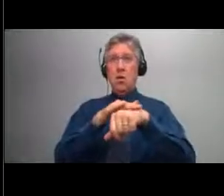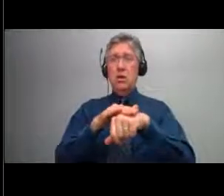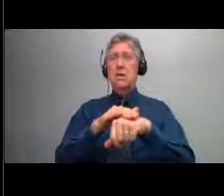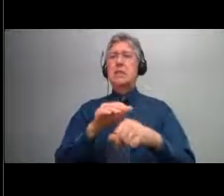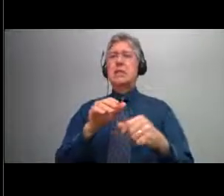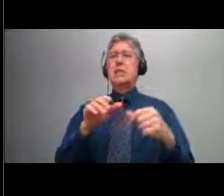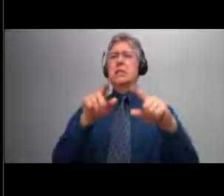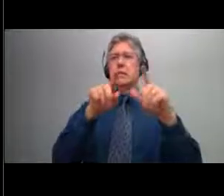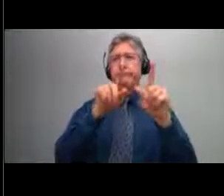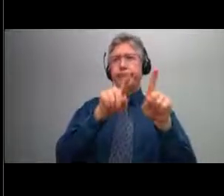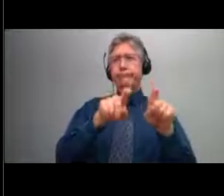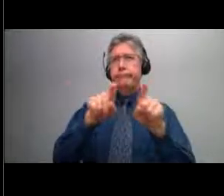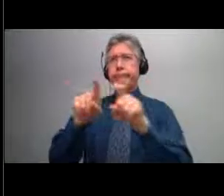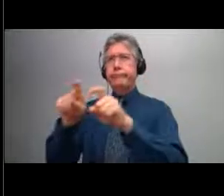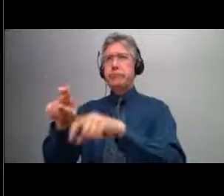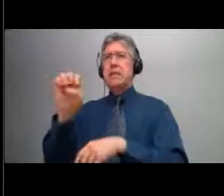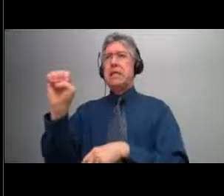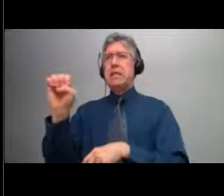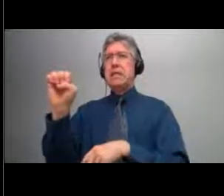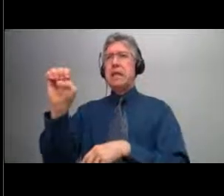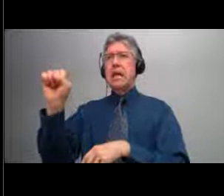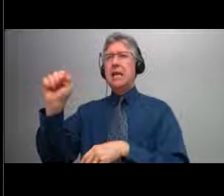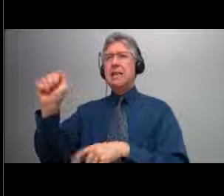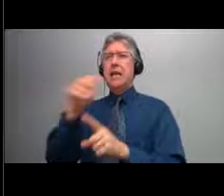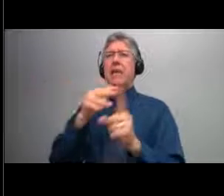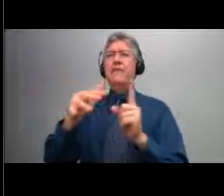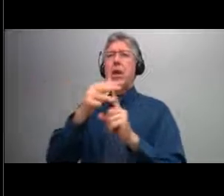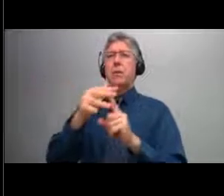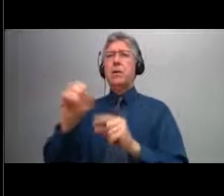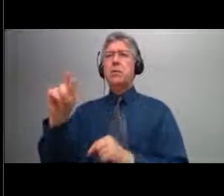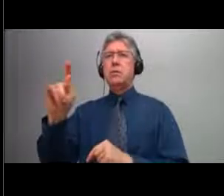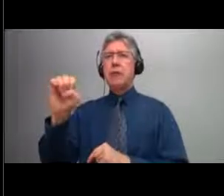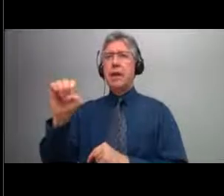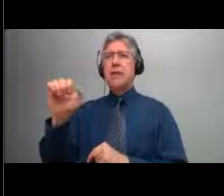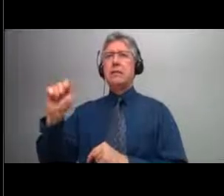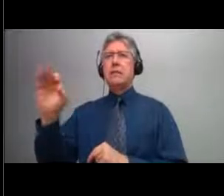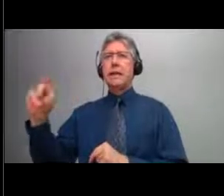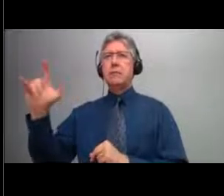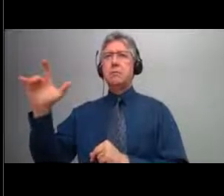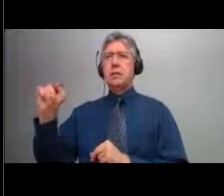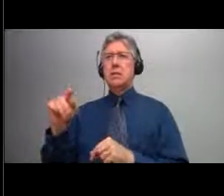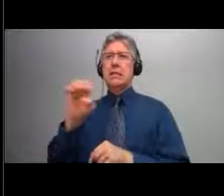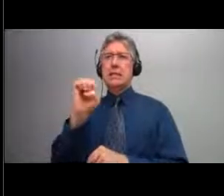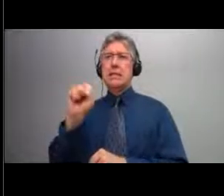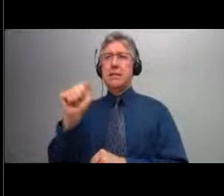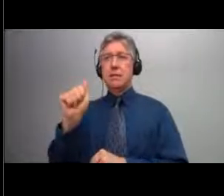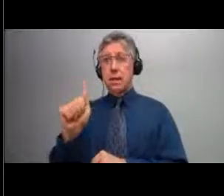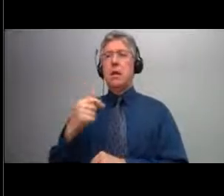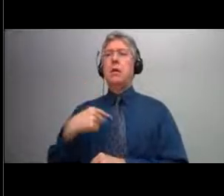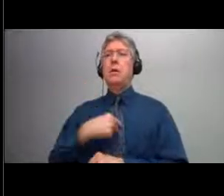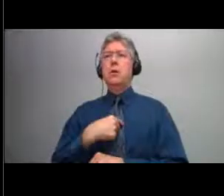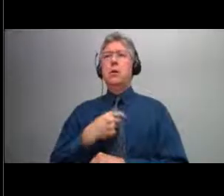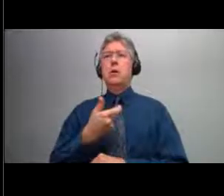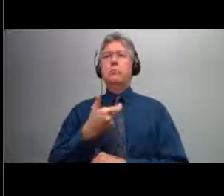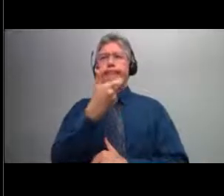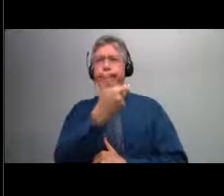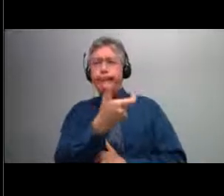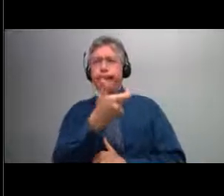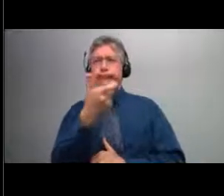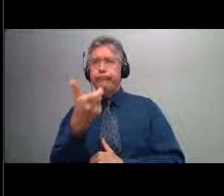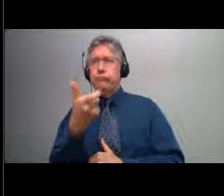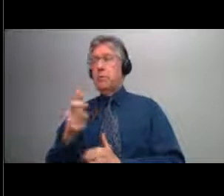ESAs. Information was obtained from regulatory databases, site reconnaissance, available published